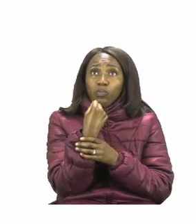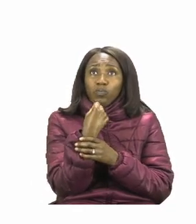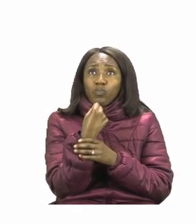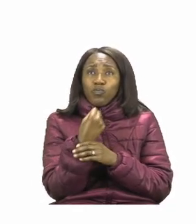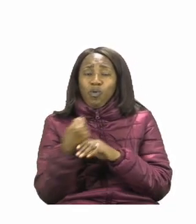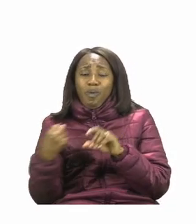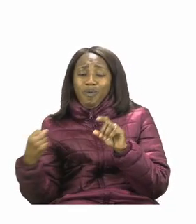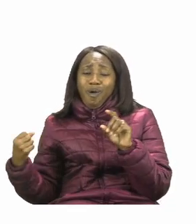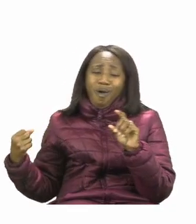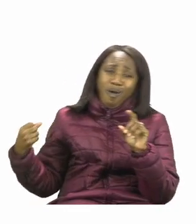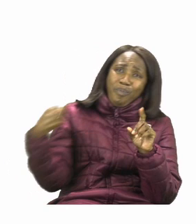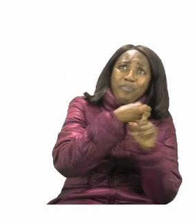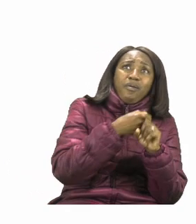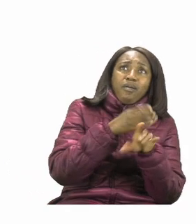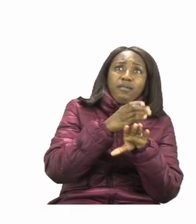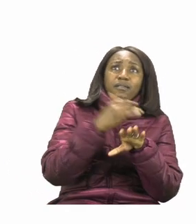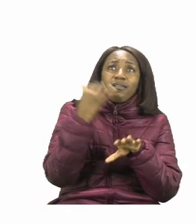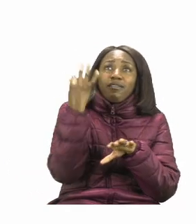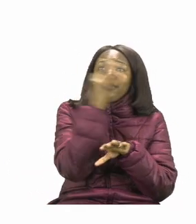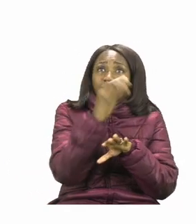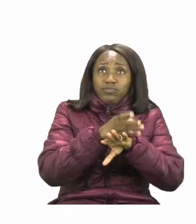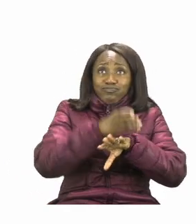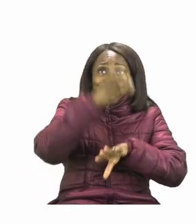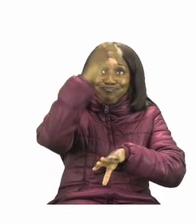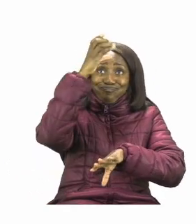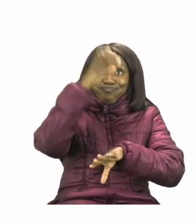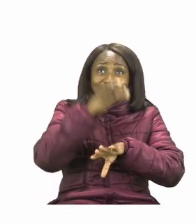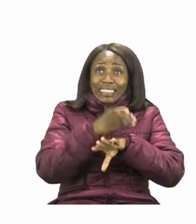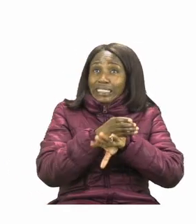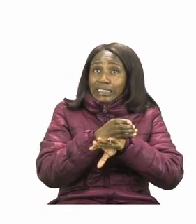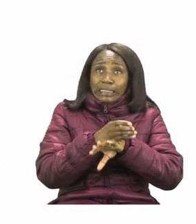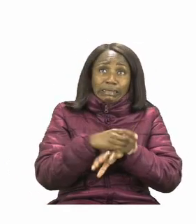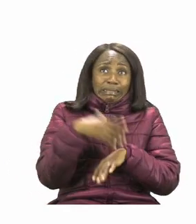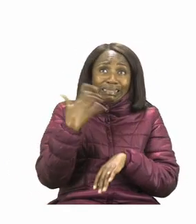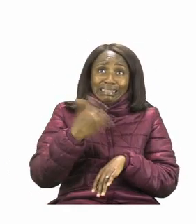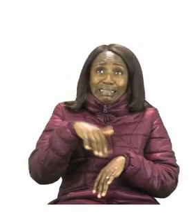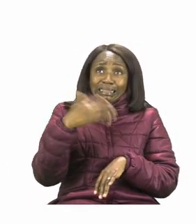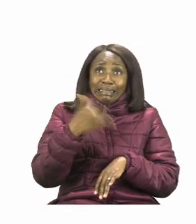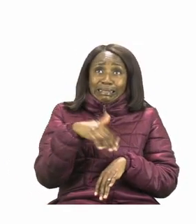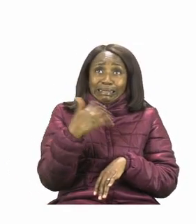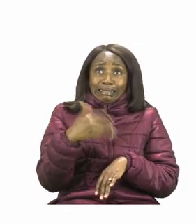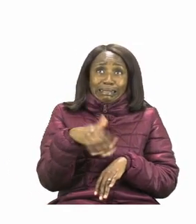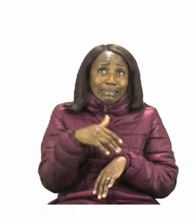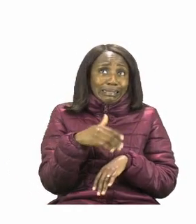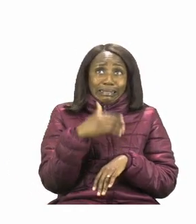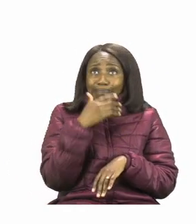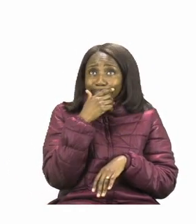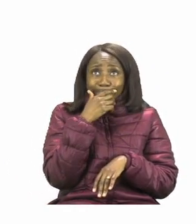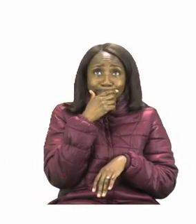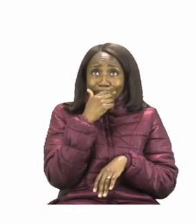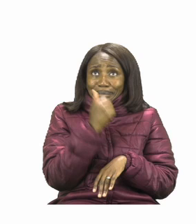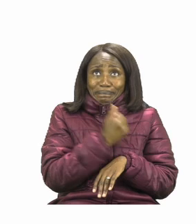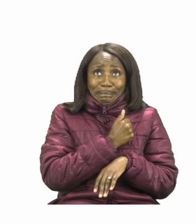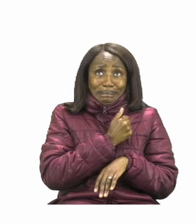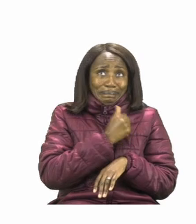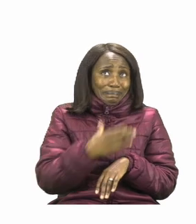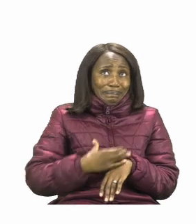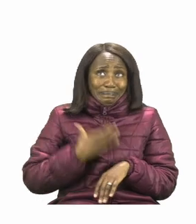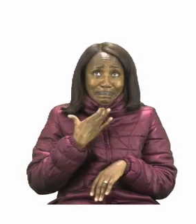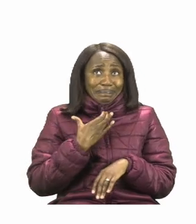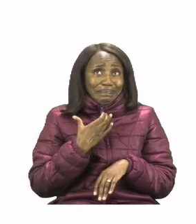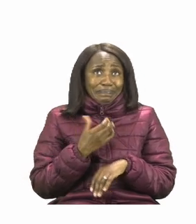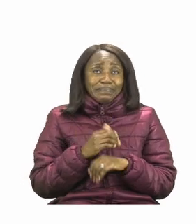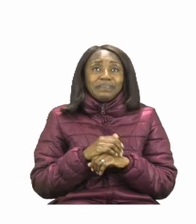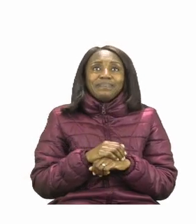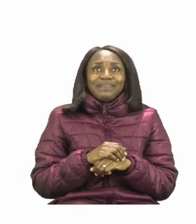vase. Wow. Oh, I'm sure that's not going to end very well. The second